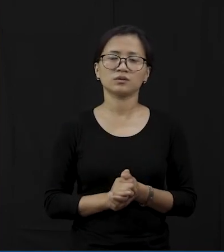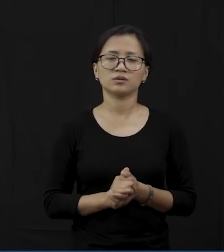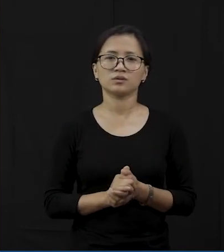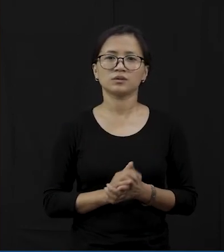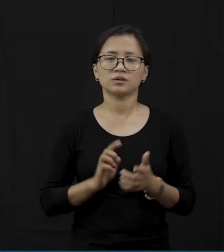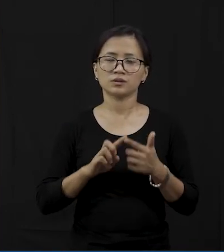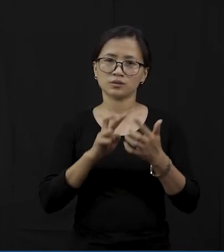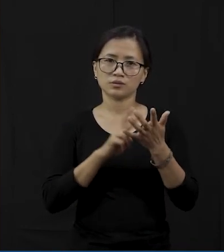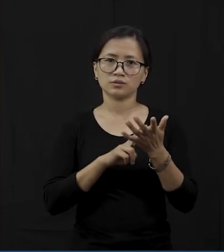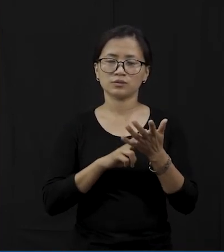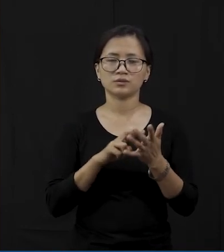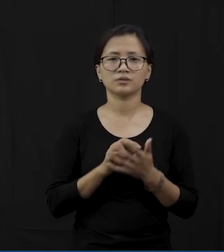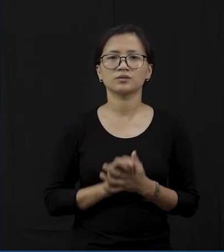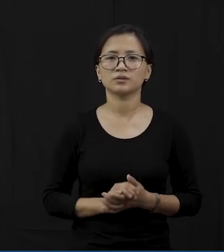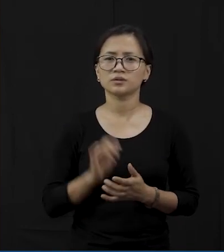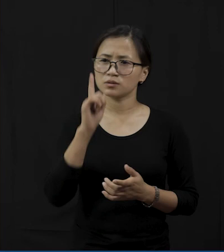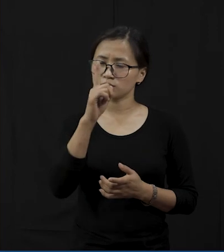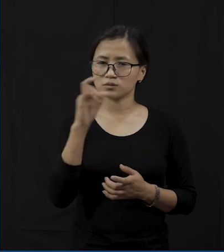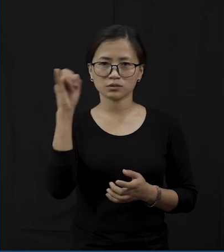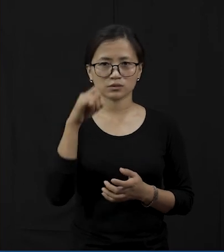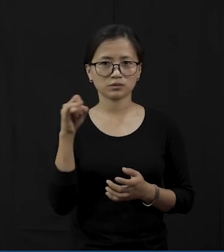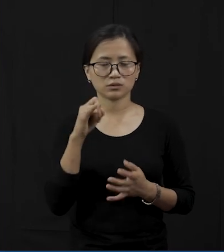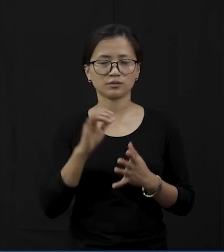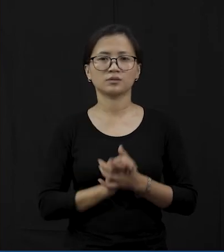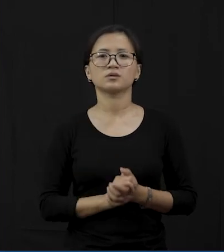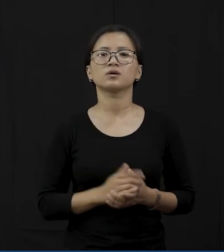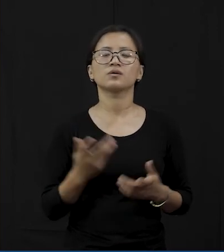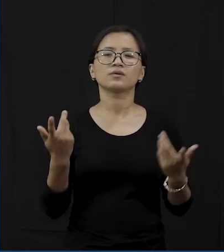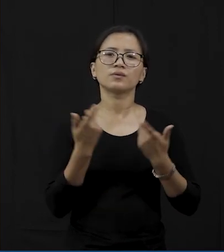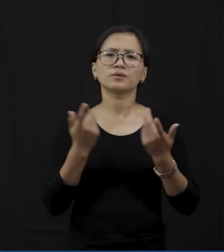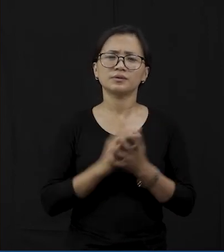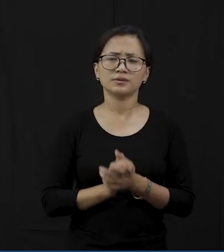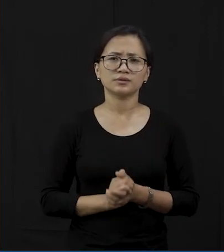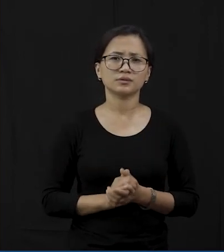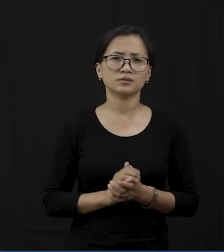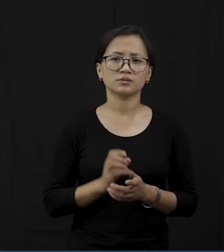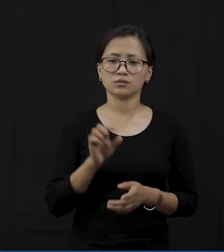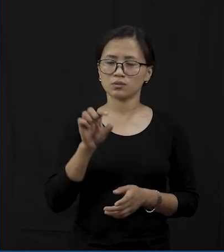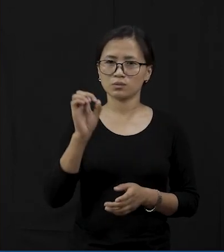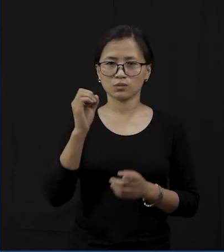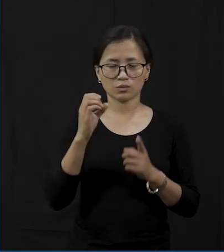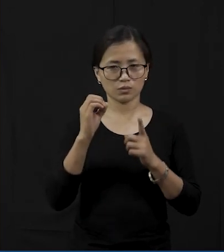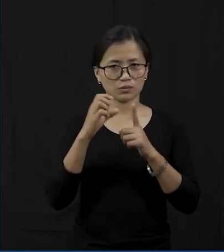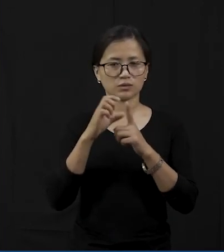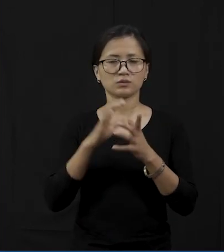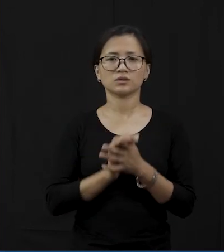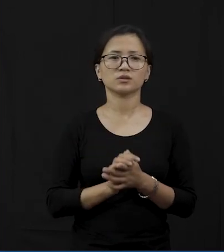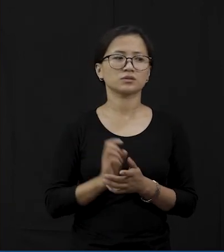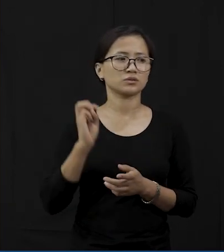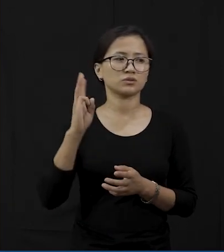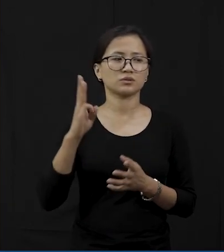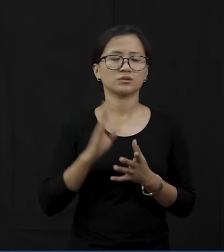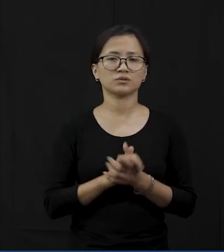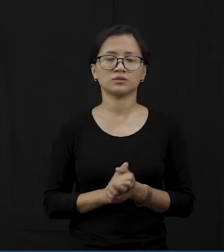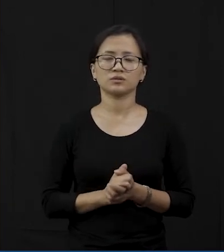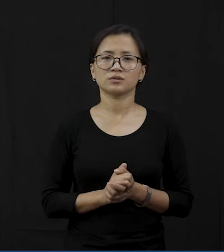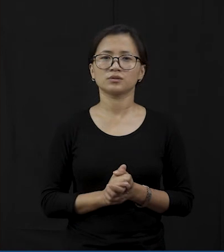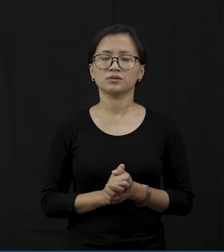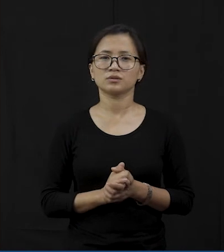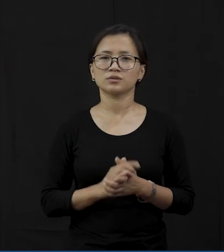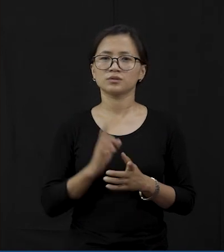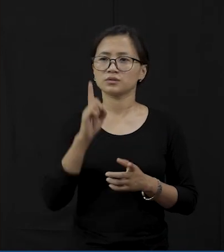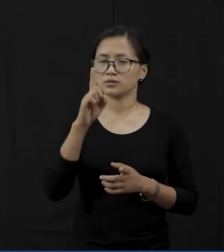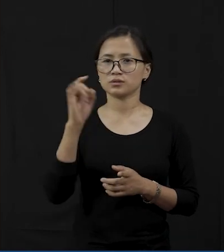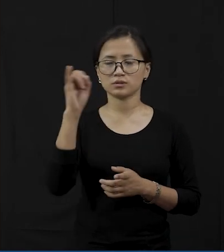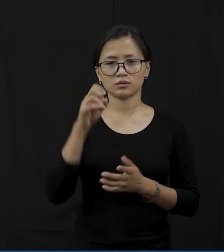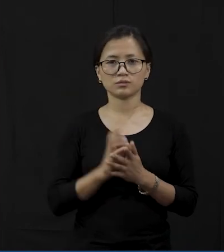even number I picked 16, whereas an odd I took 3. So let's check it out. 16 plus